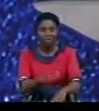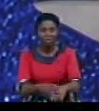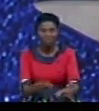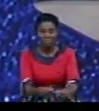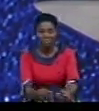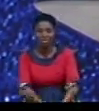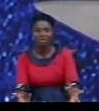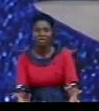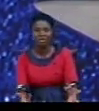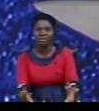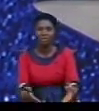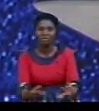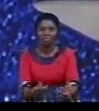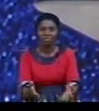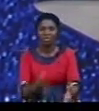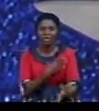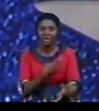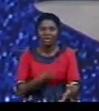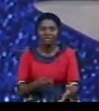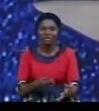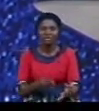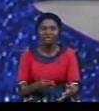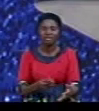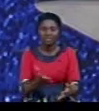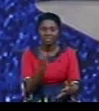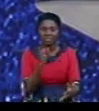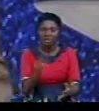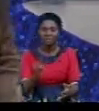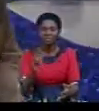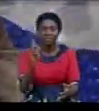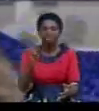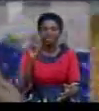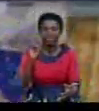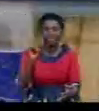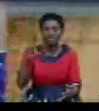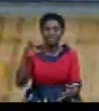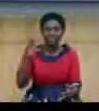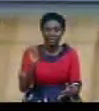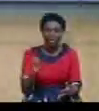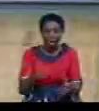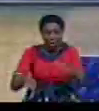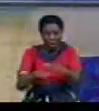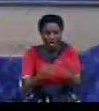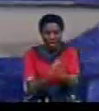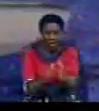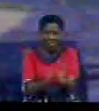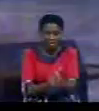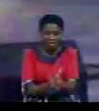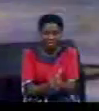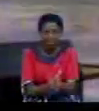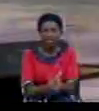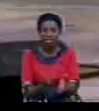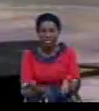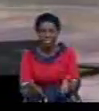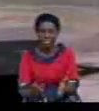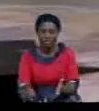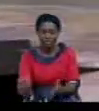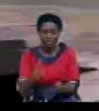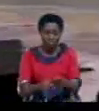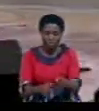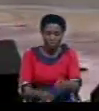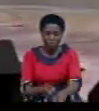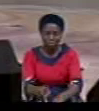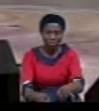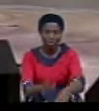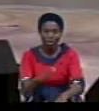and rubber tires or not that thing and any of the using them to crawl on the ground at the end